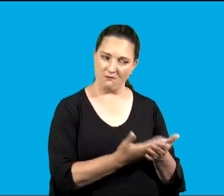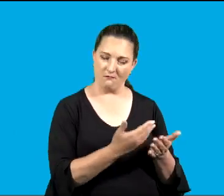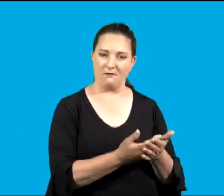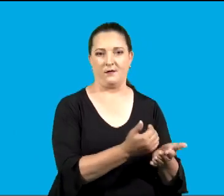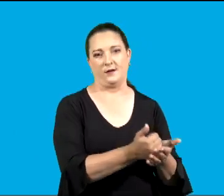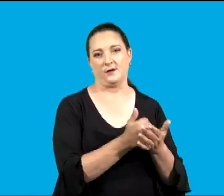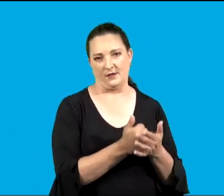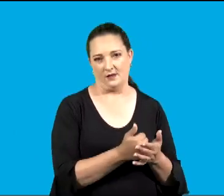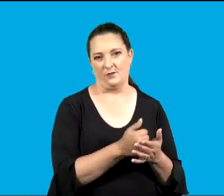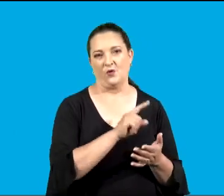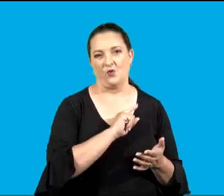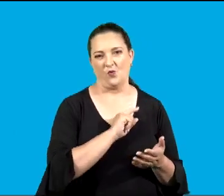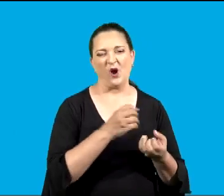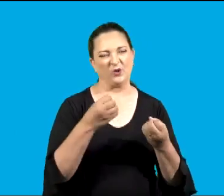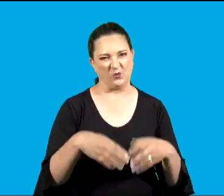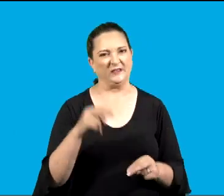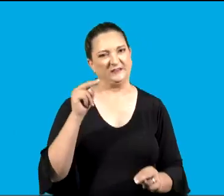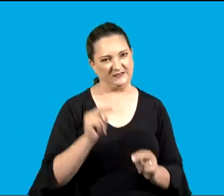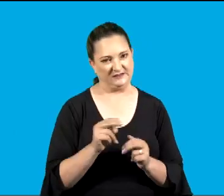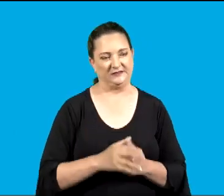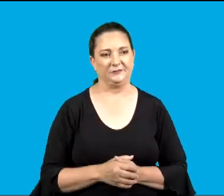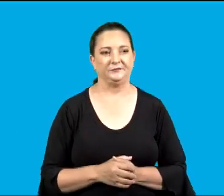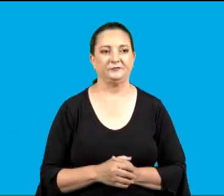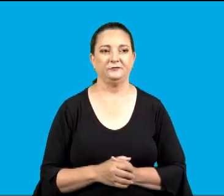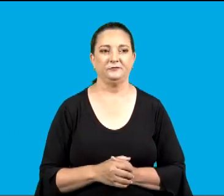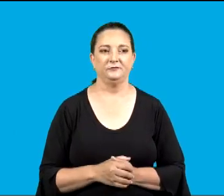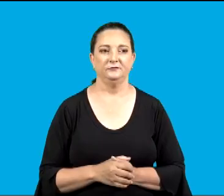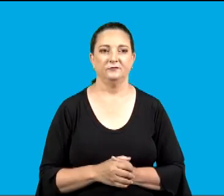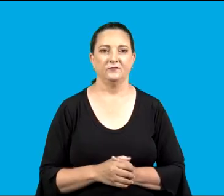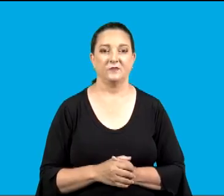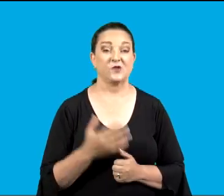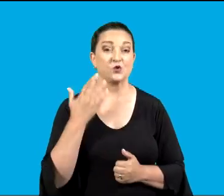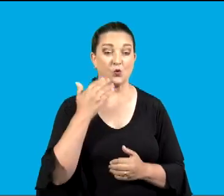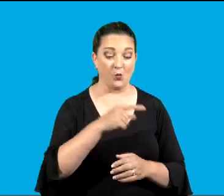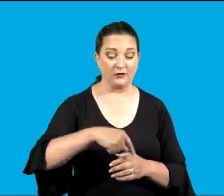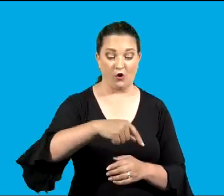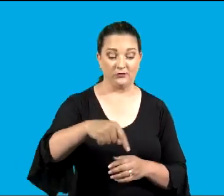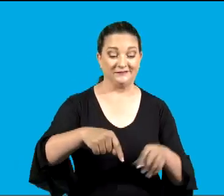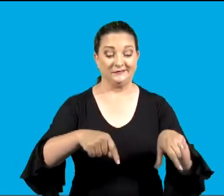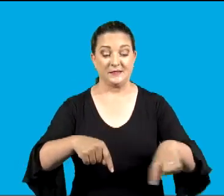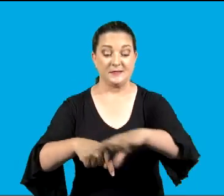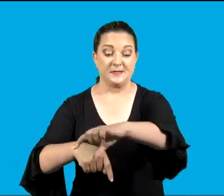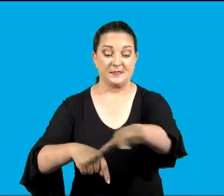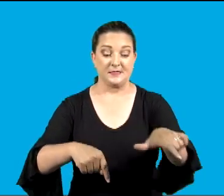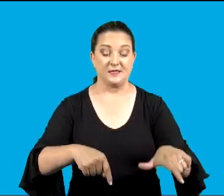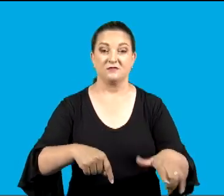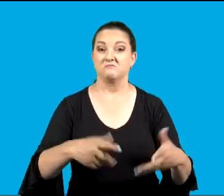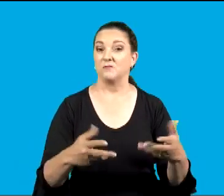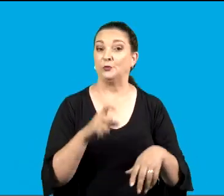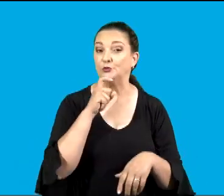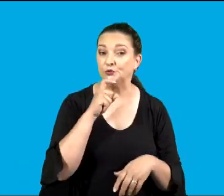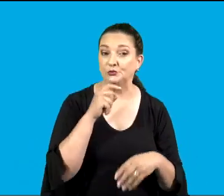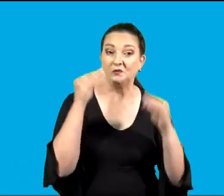machines, that will also assist in reducing wastage. Use cuts-off effectively for related